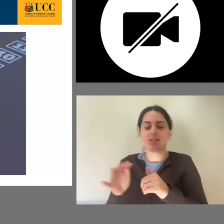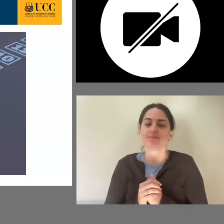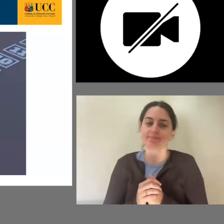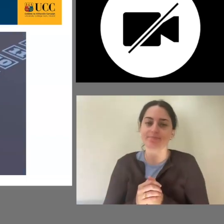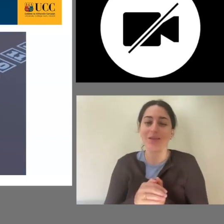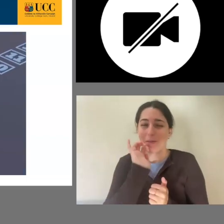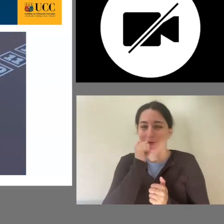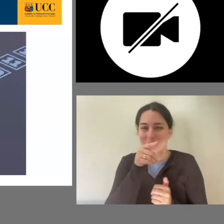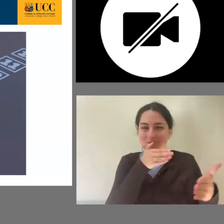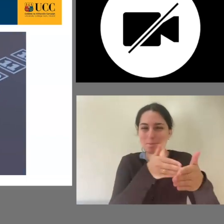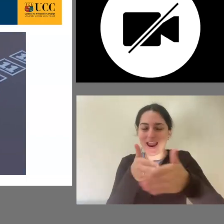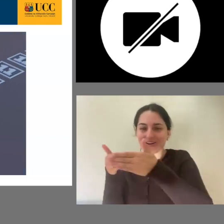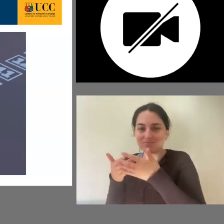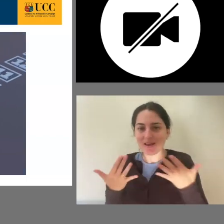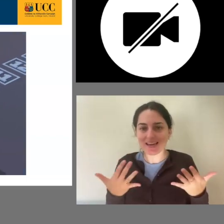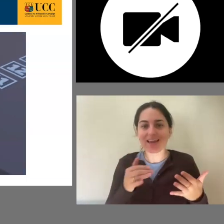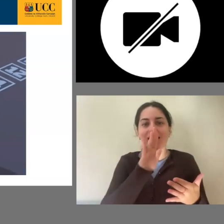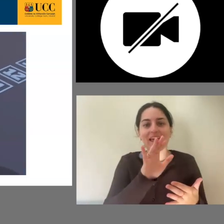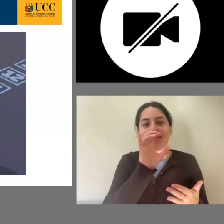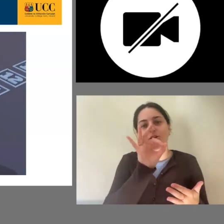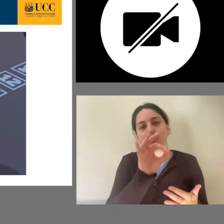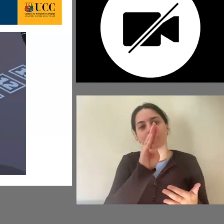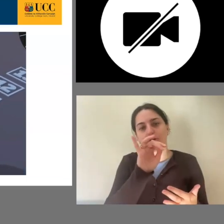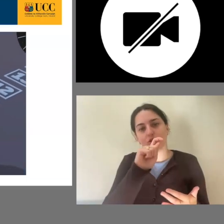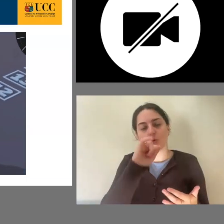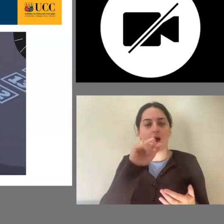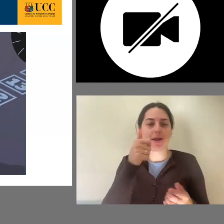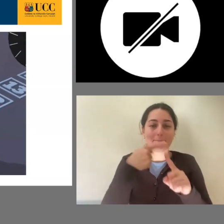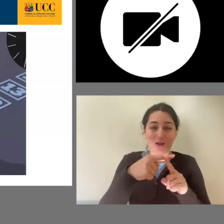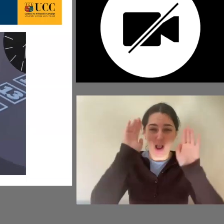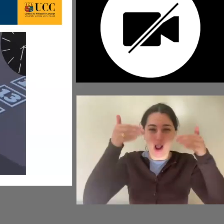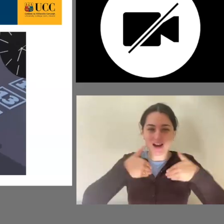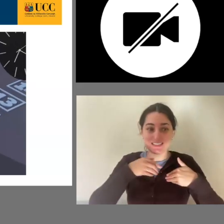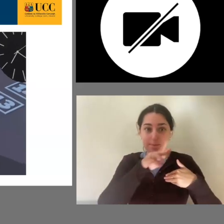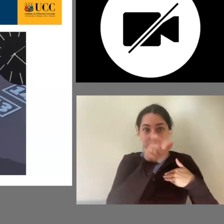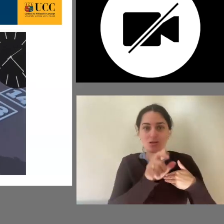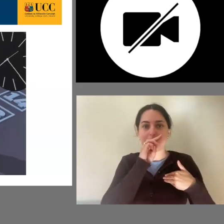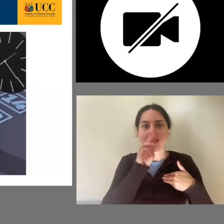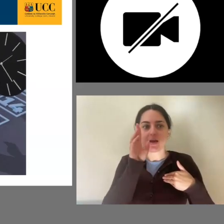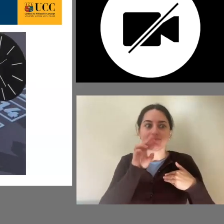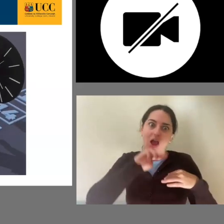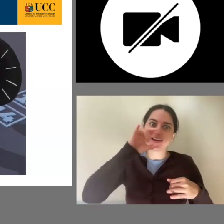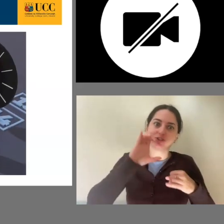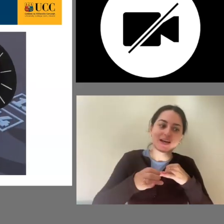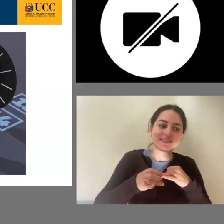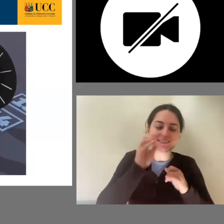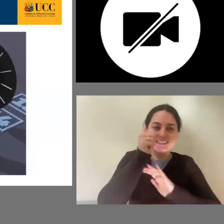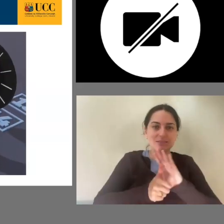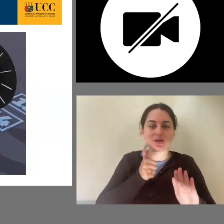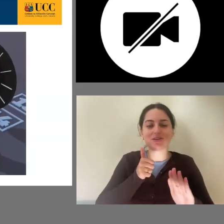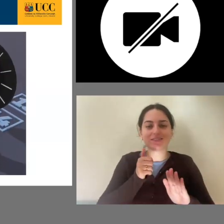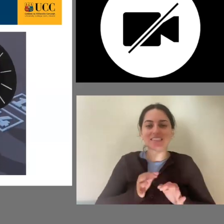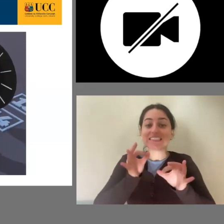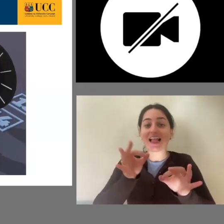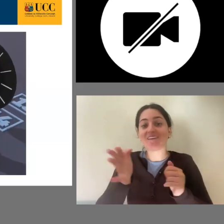Because of these barriers, LGBTQIA+ autistic people are more likely to experience delays in